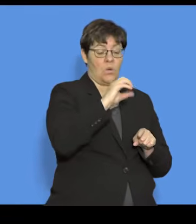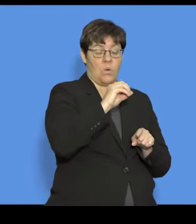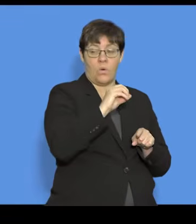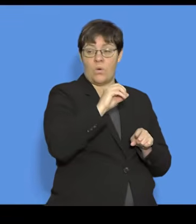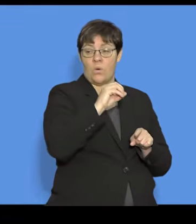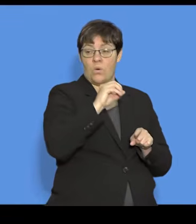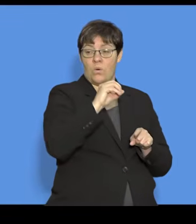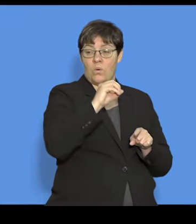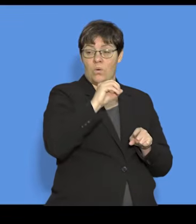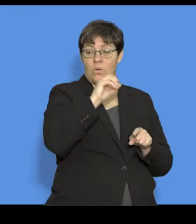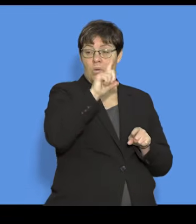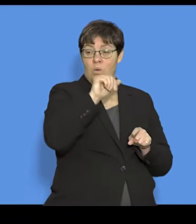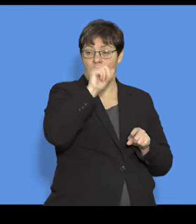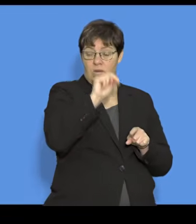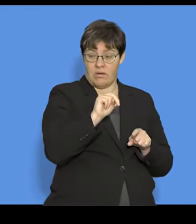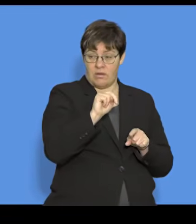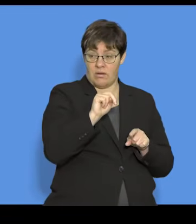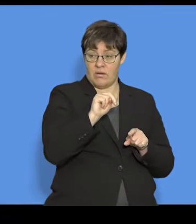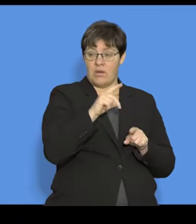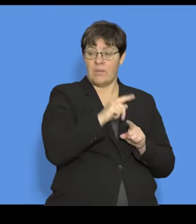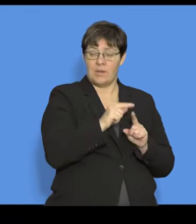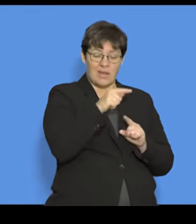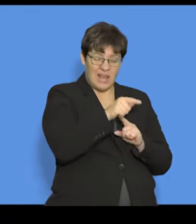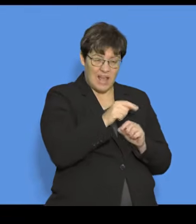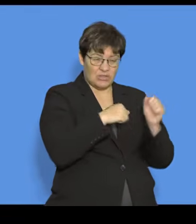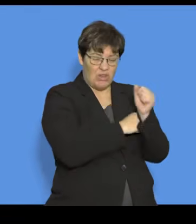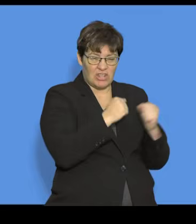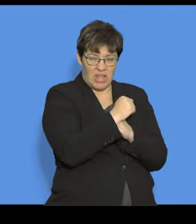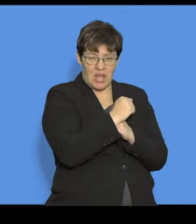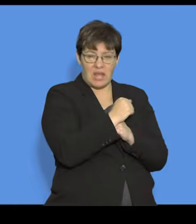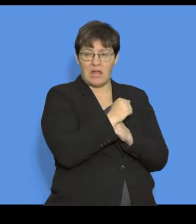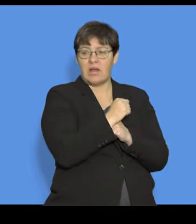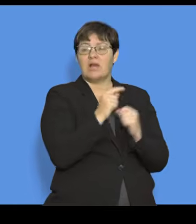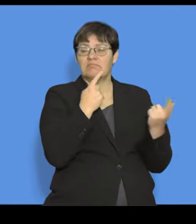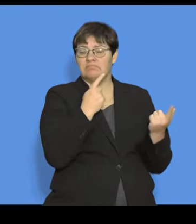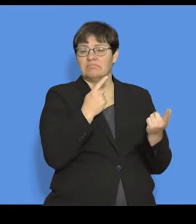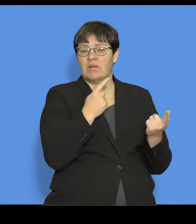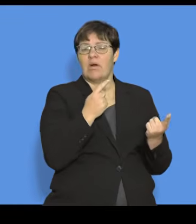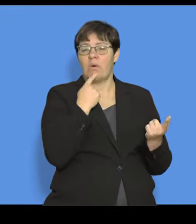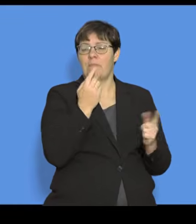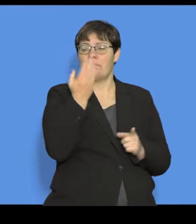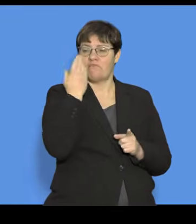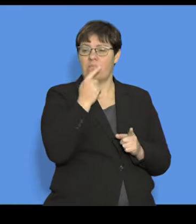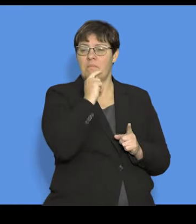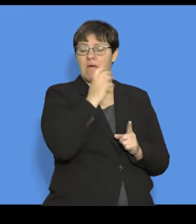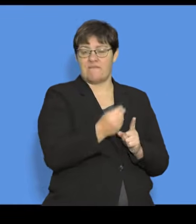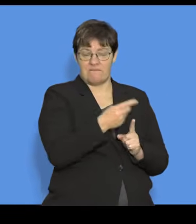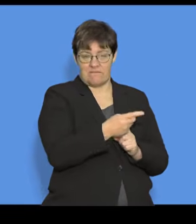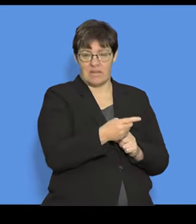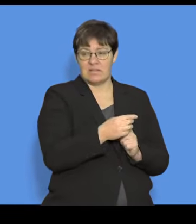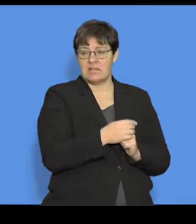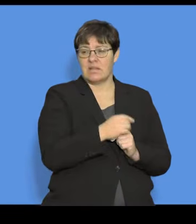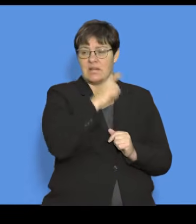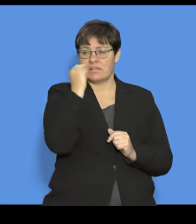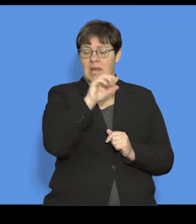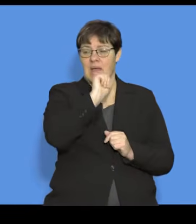colon is present here with a little structure that is remnant of an organ that we had in the past. And that little